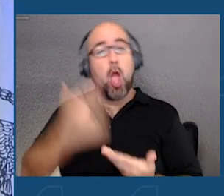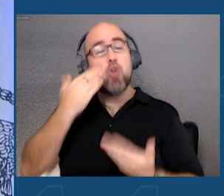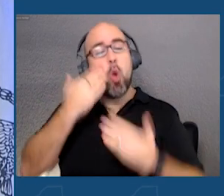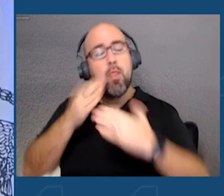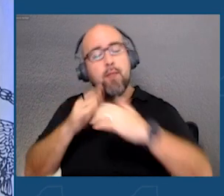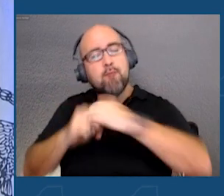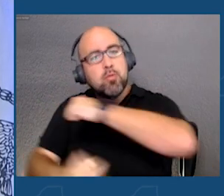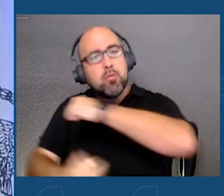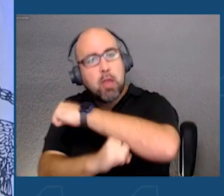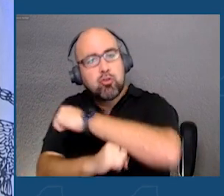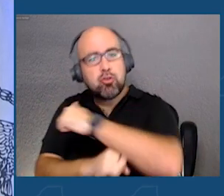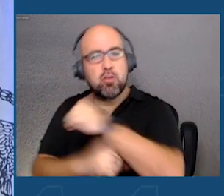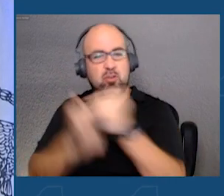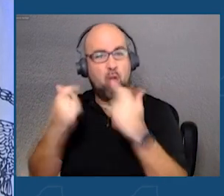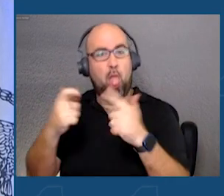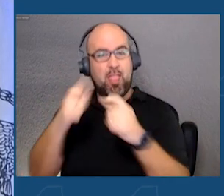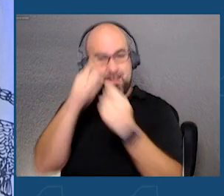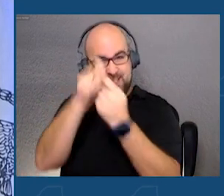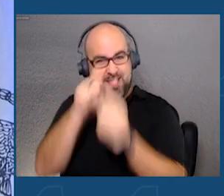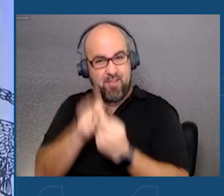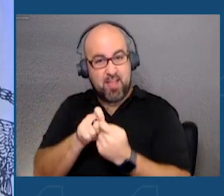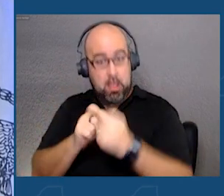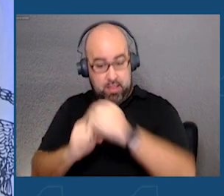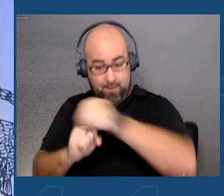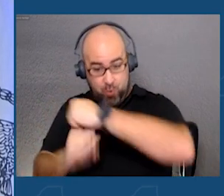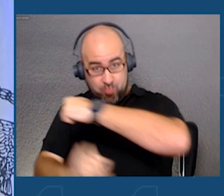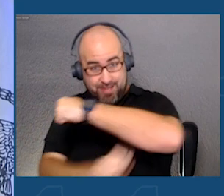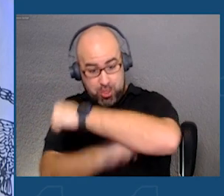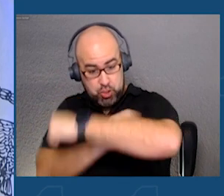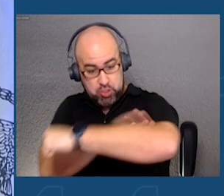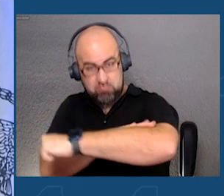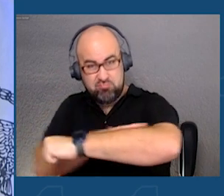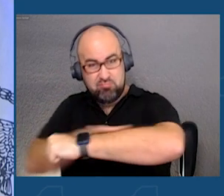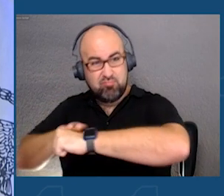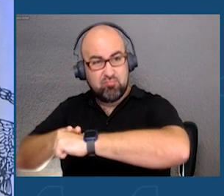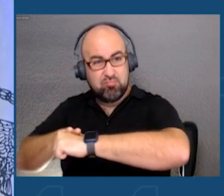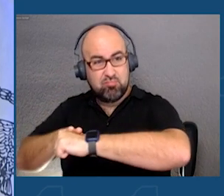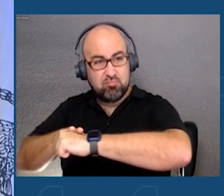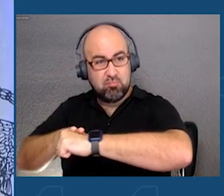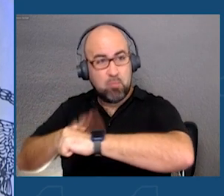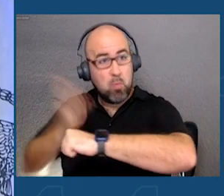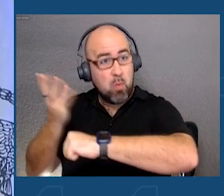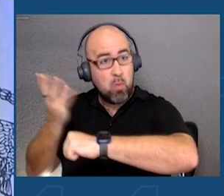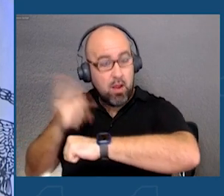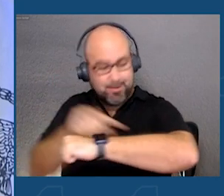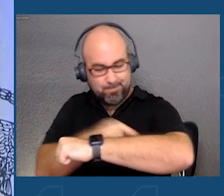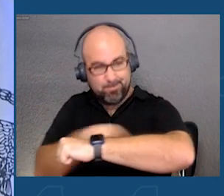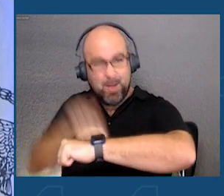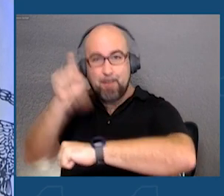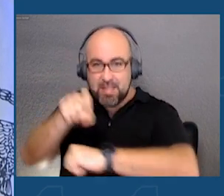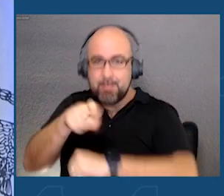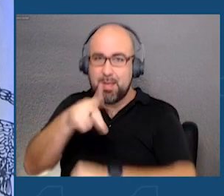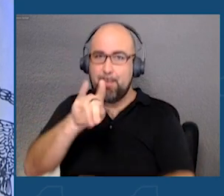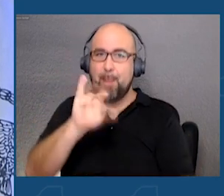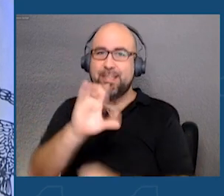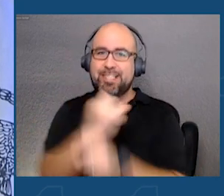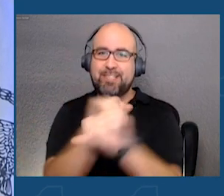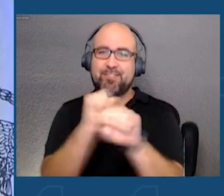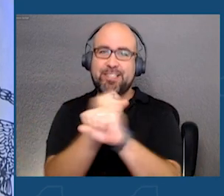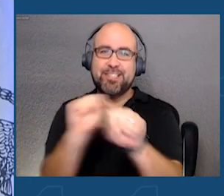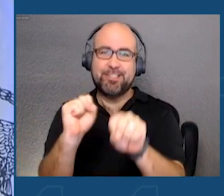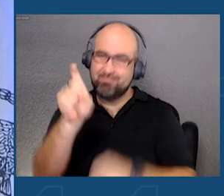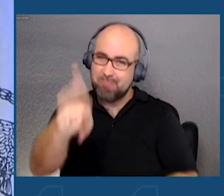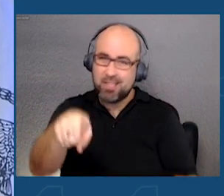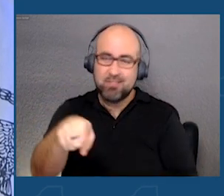the foundation of all this must be public safety. That's top of mind